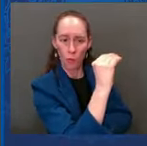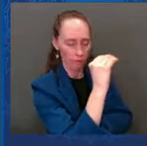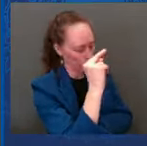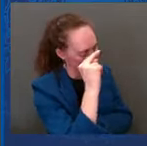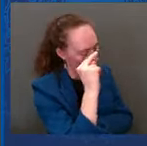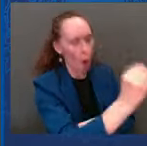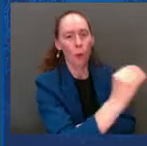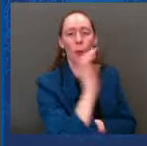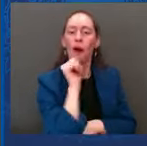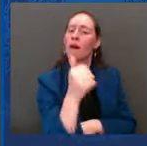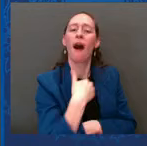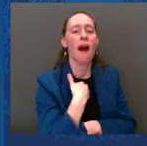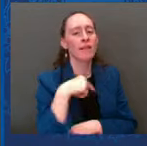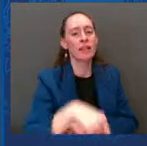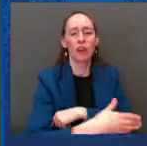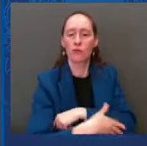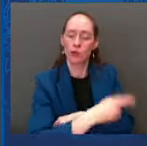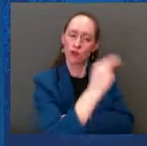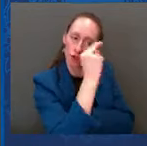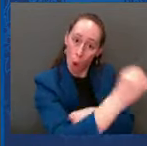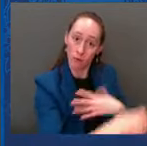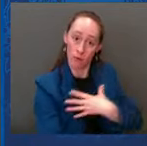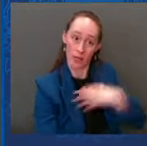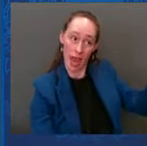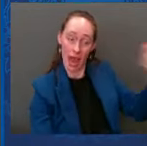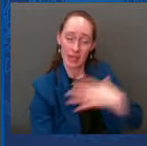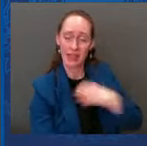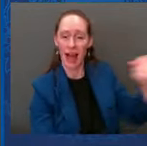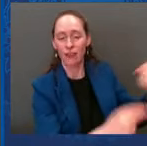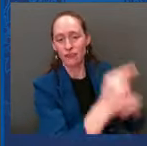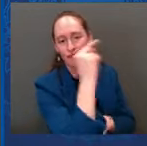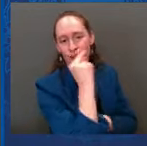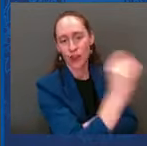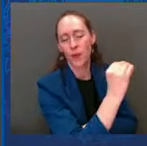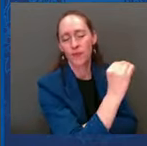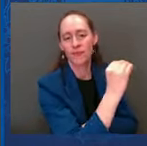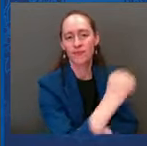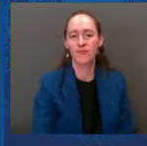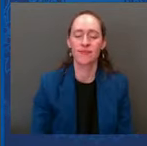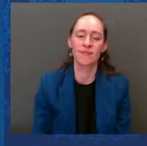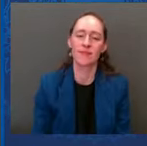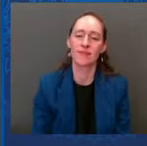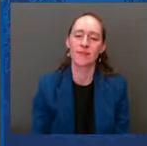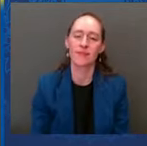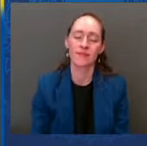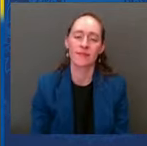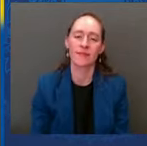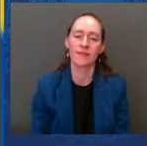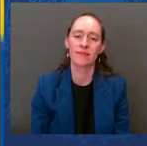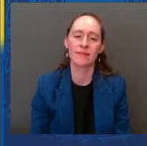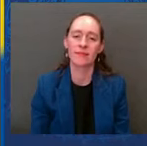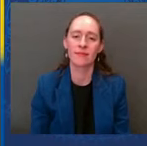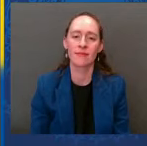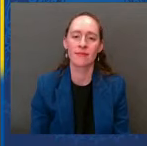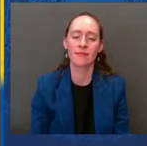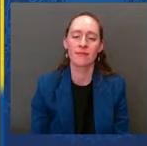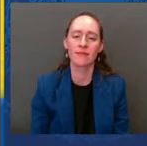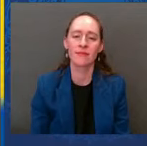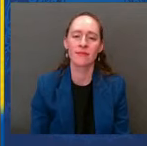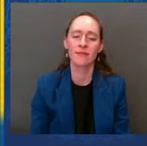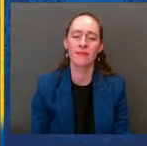said last year in this same place. A dictator bent on rebuilding an empire will never be able